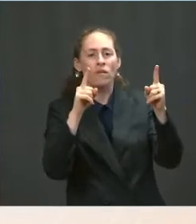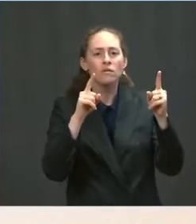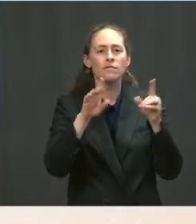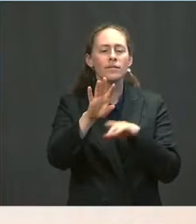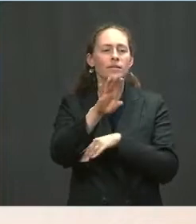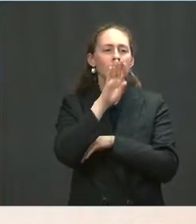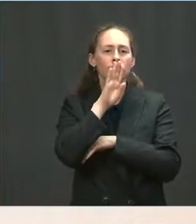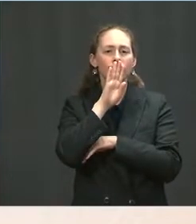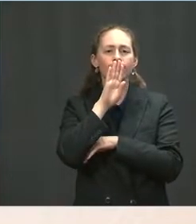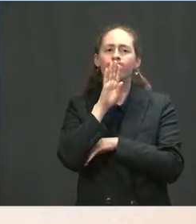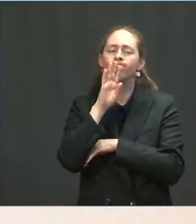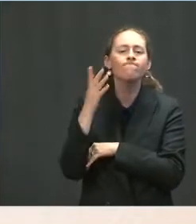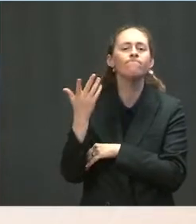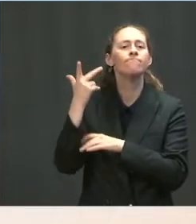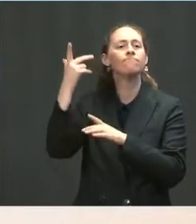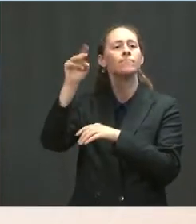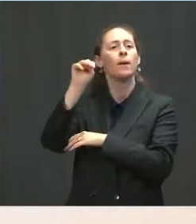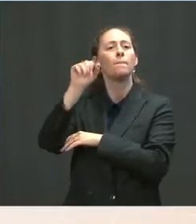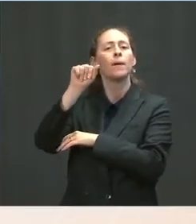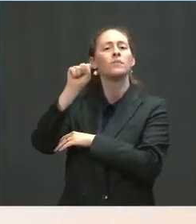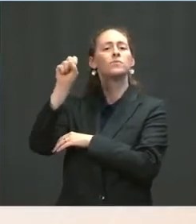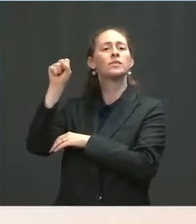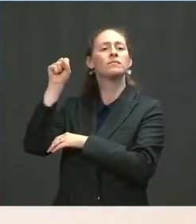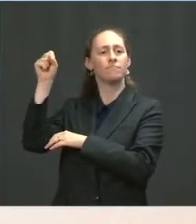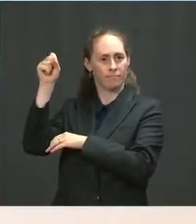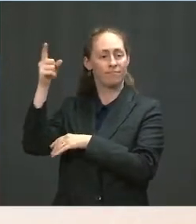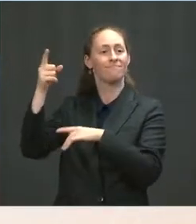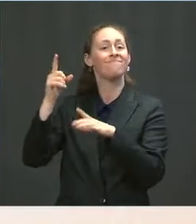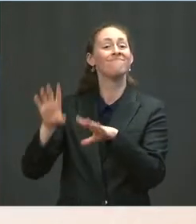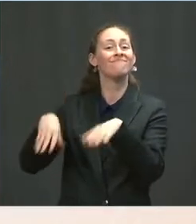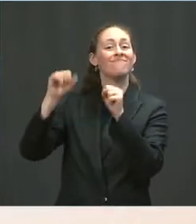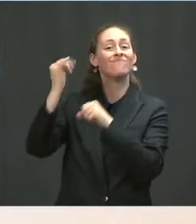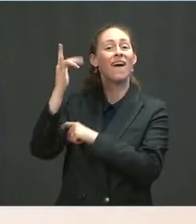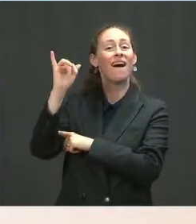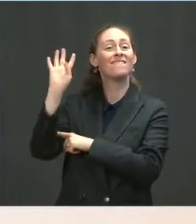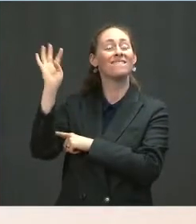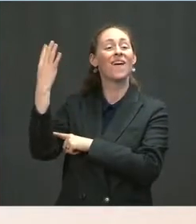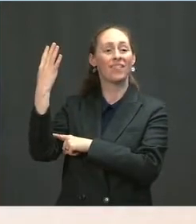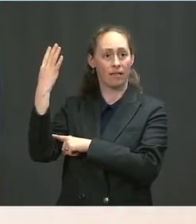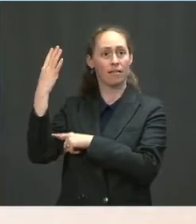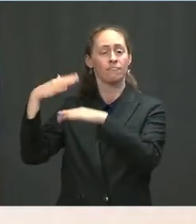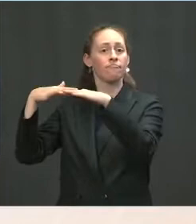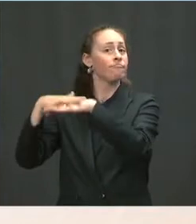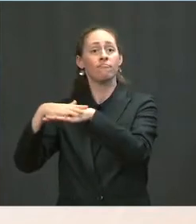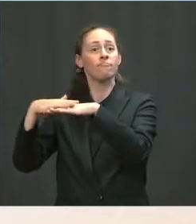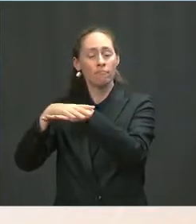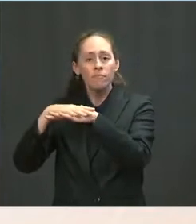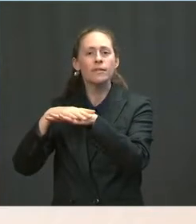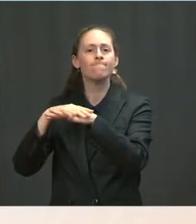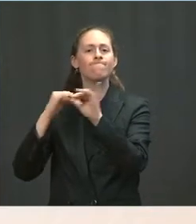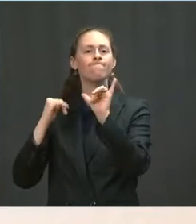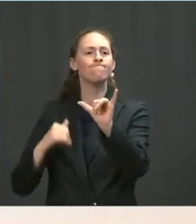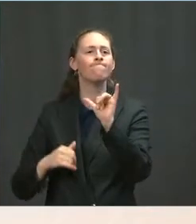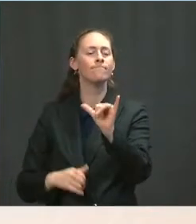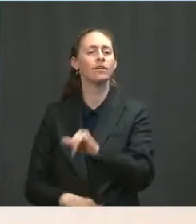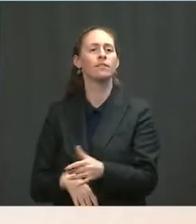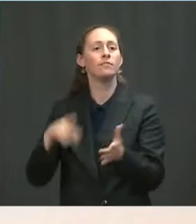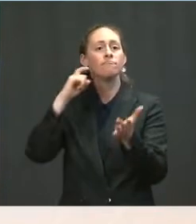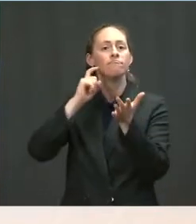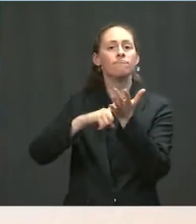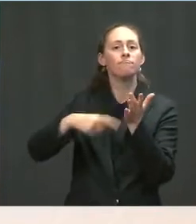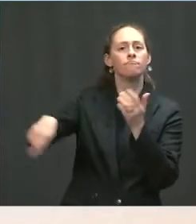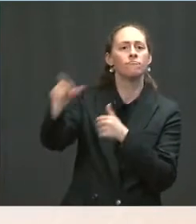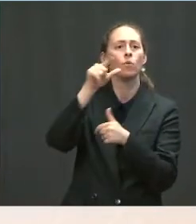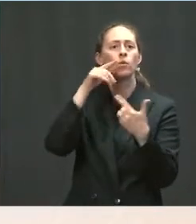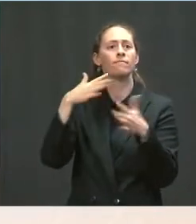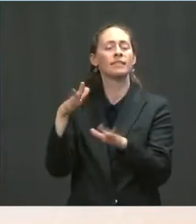variant was predominant. We saw that vaccinated people were passing it and so forth. Does this give the president